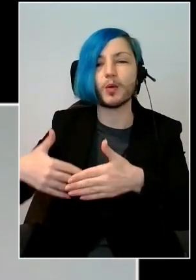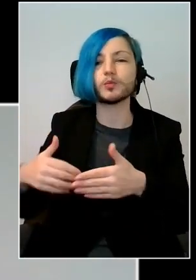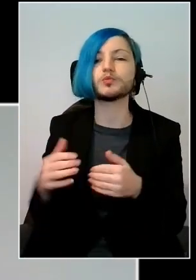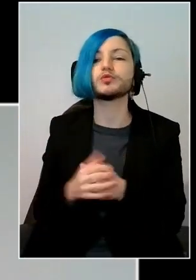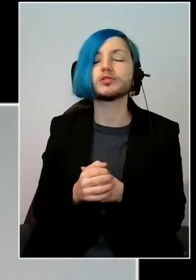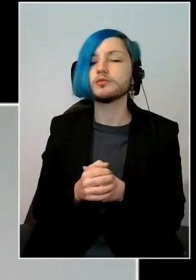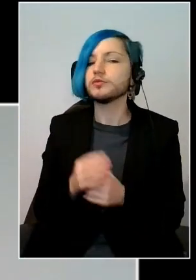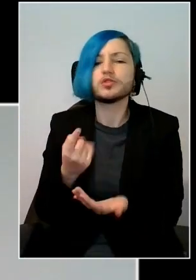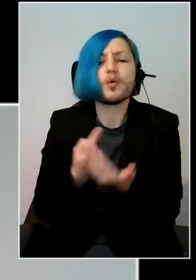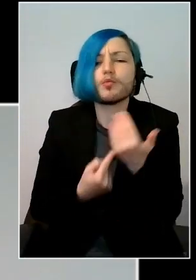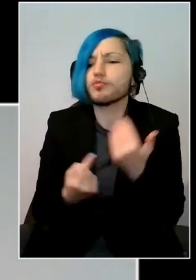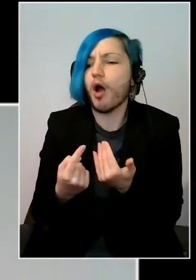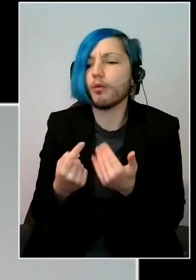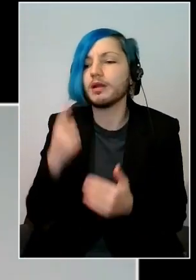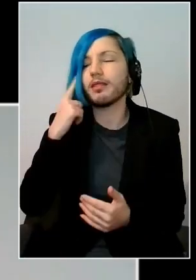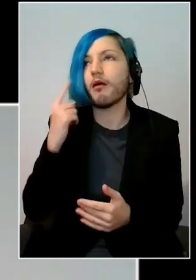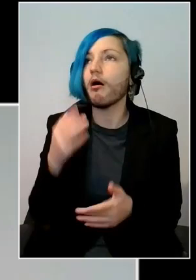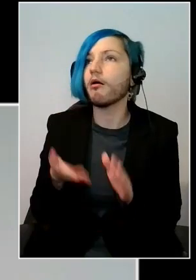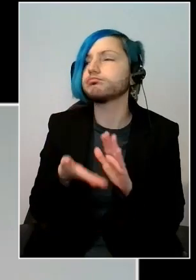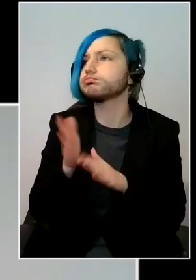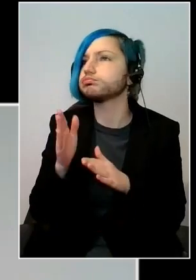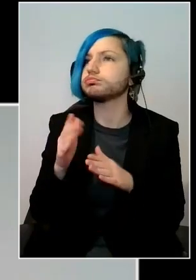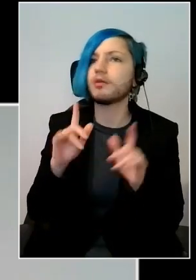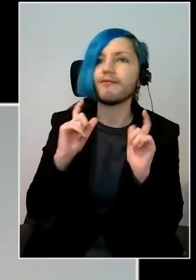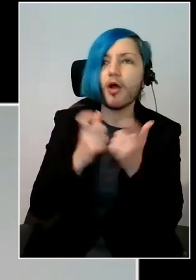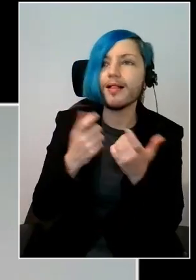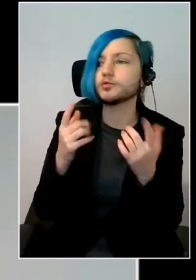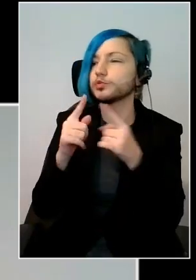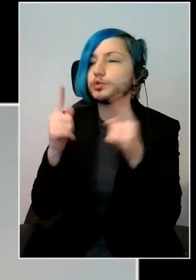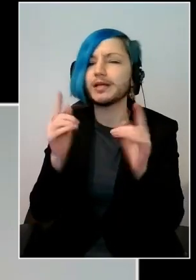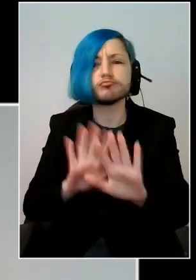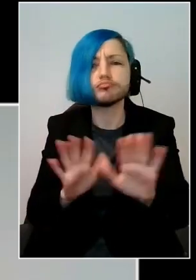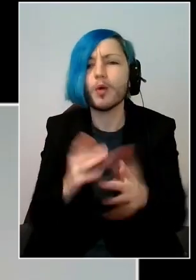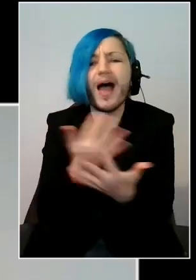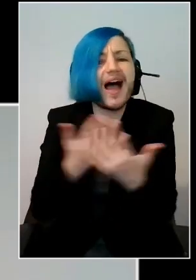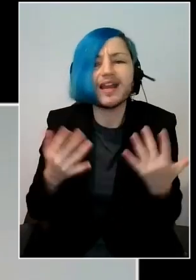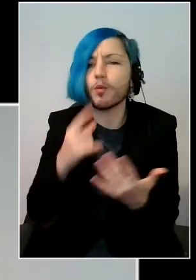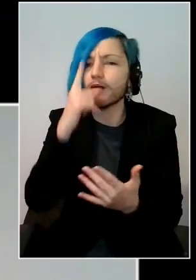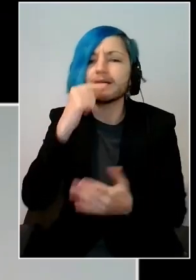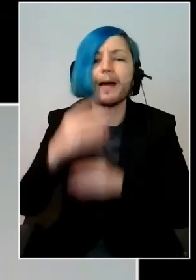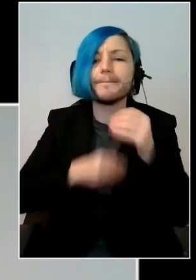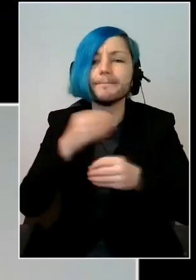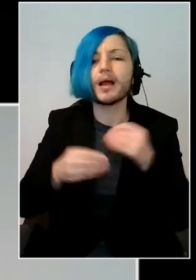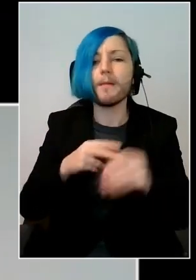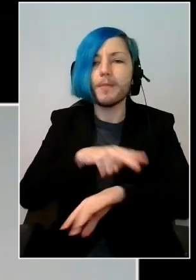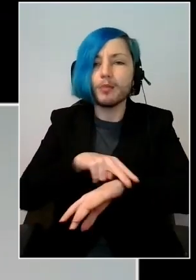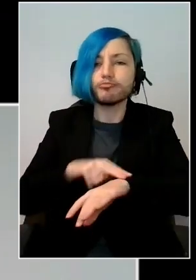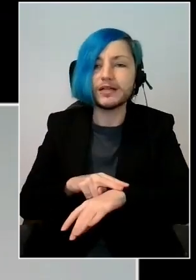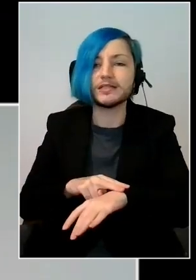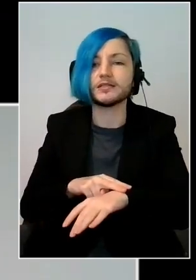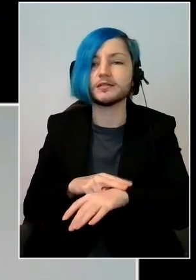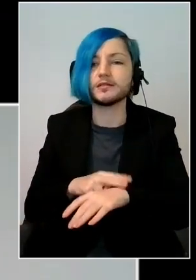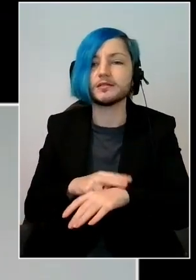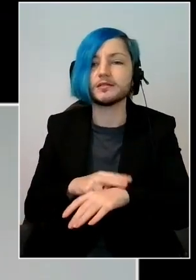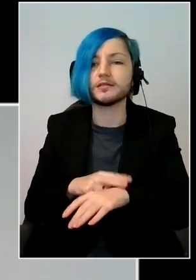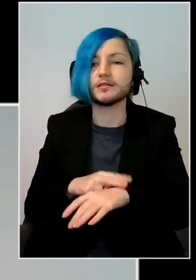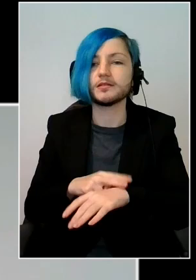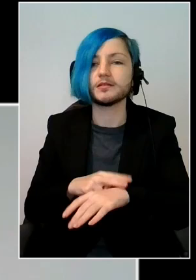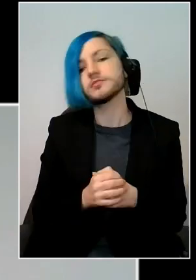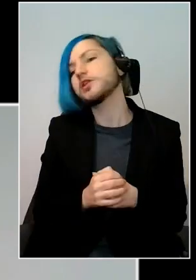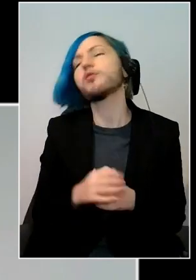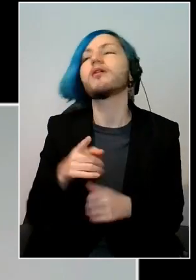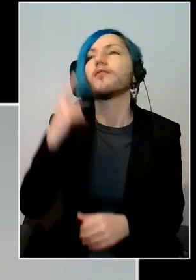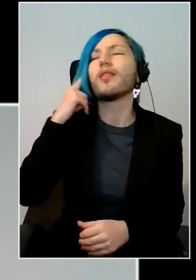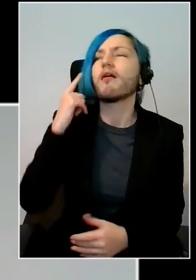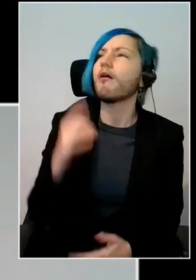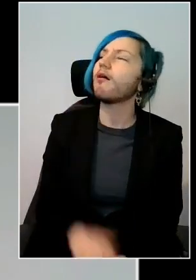them, you've just left college or university, it's everyone can be an apprentice. So whatever you're thinking, whatever you think, wow, a change in career,